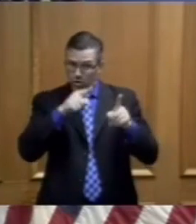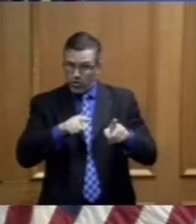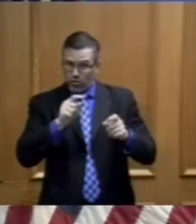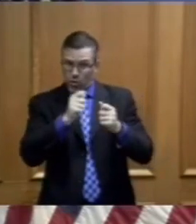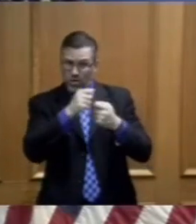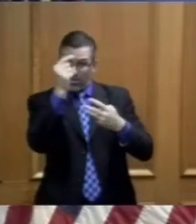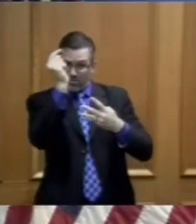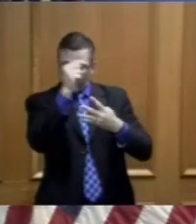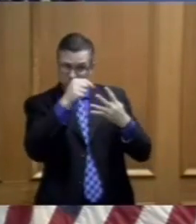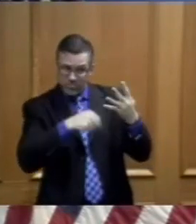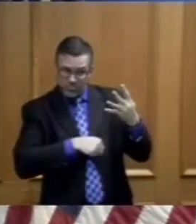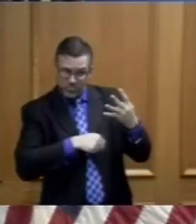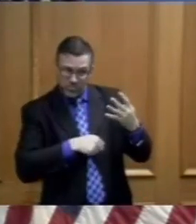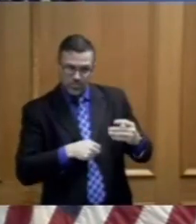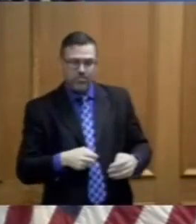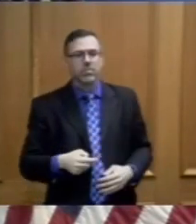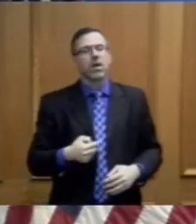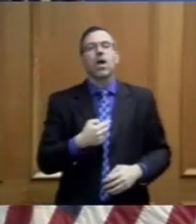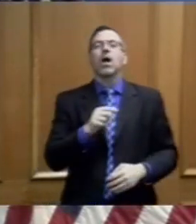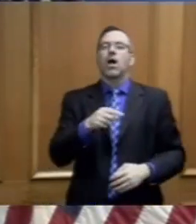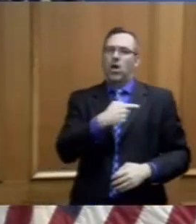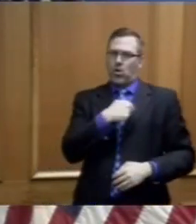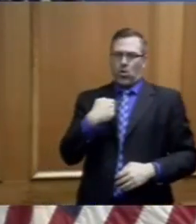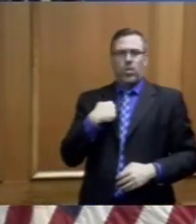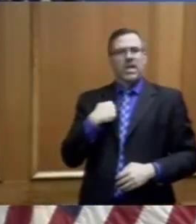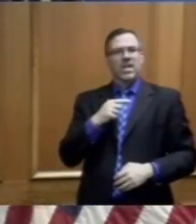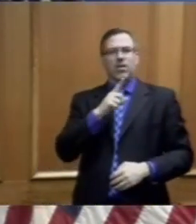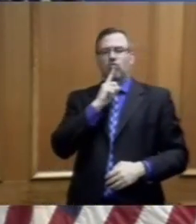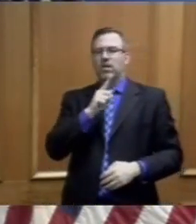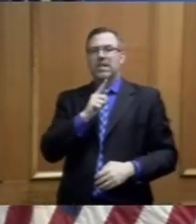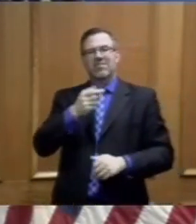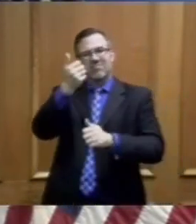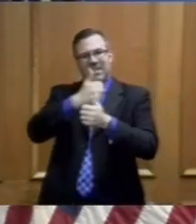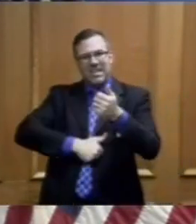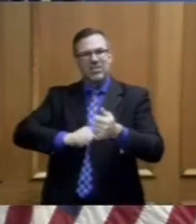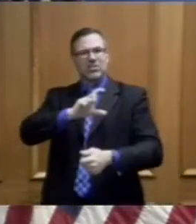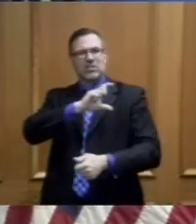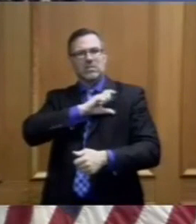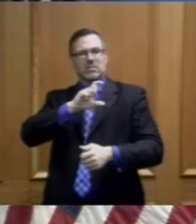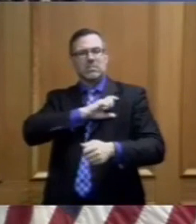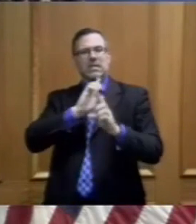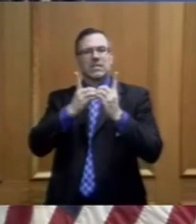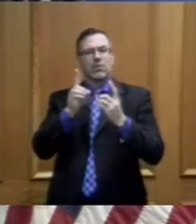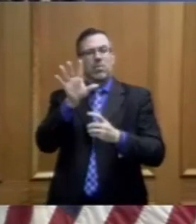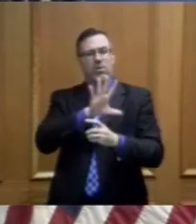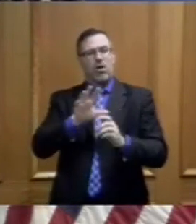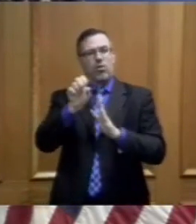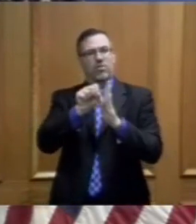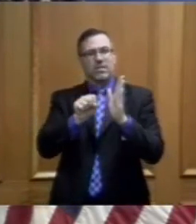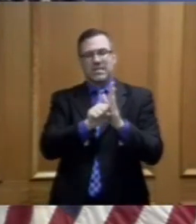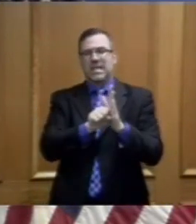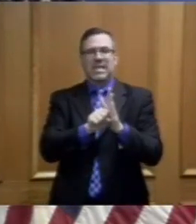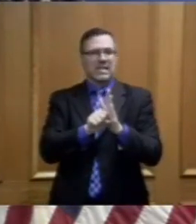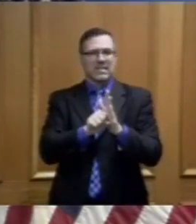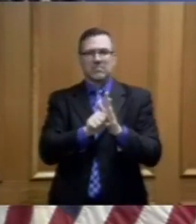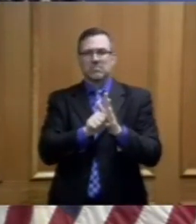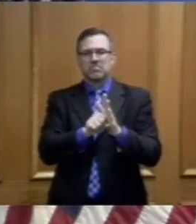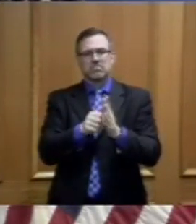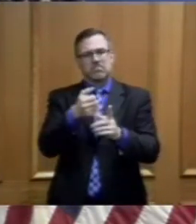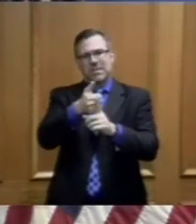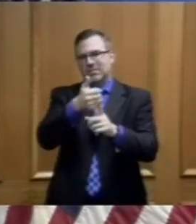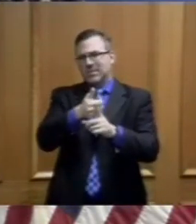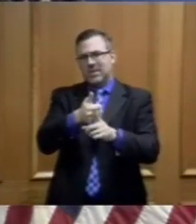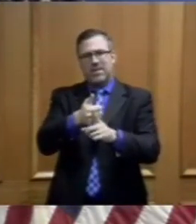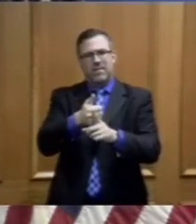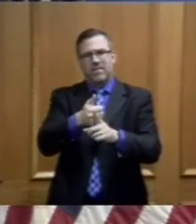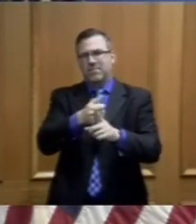the authority to individual law enforcement agencies across the state to actually enforce this